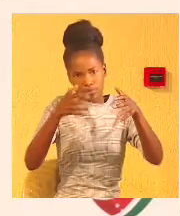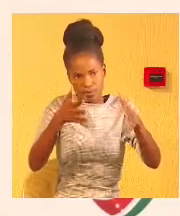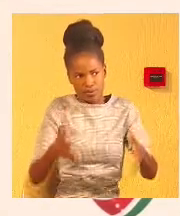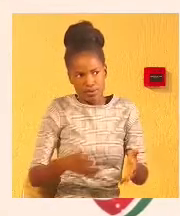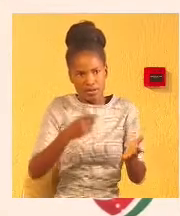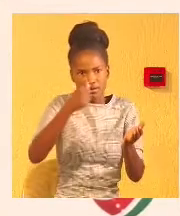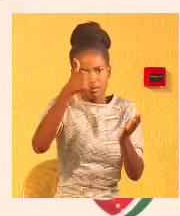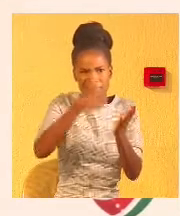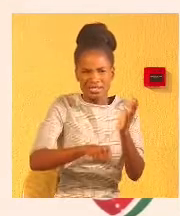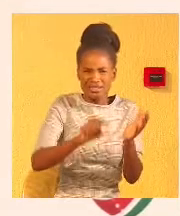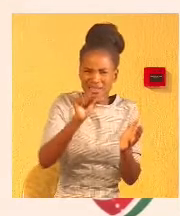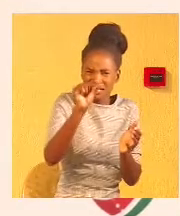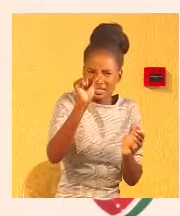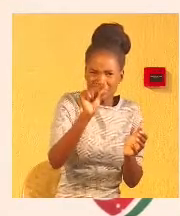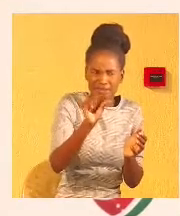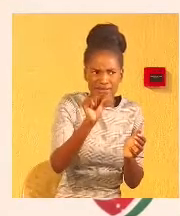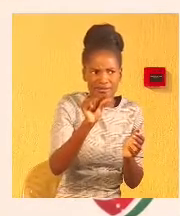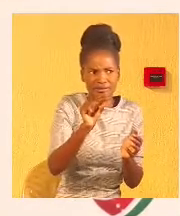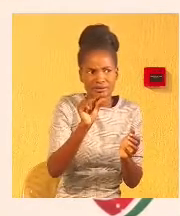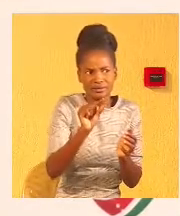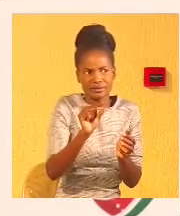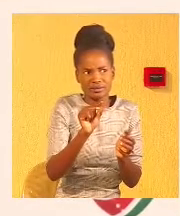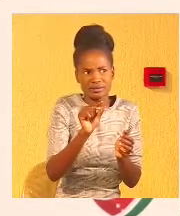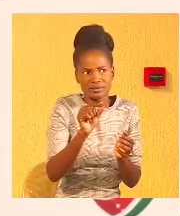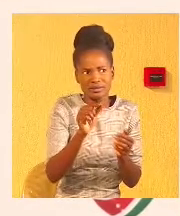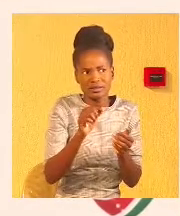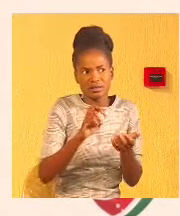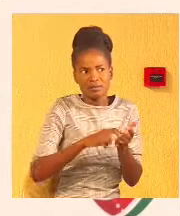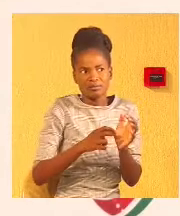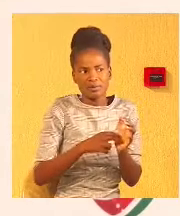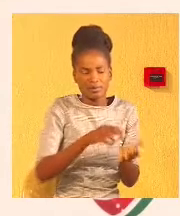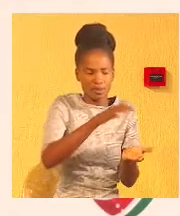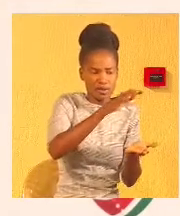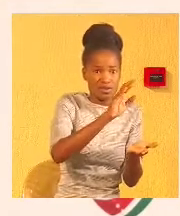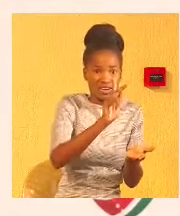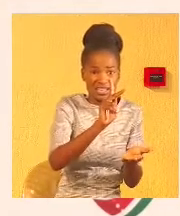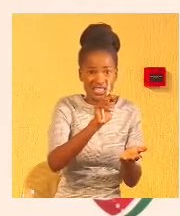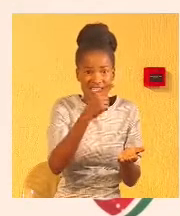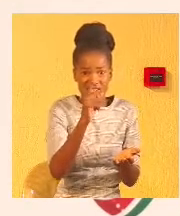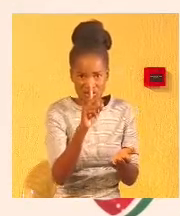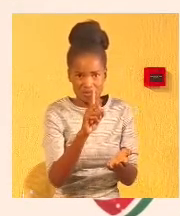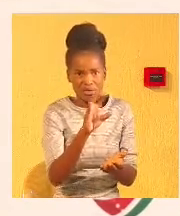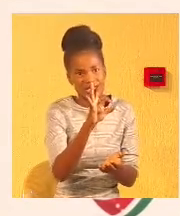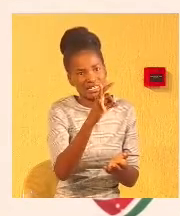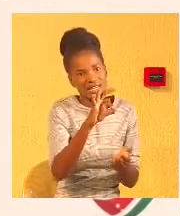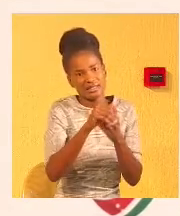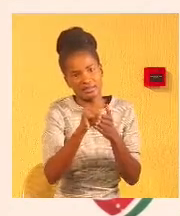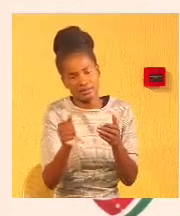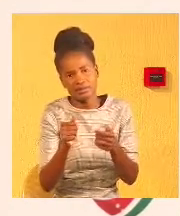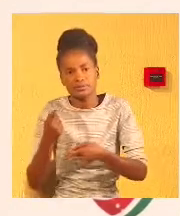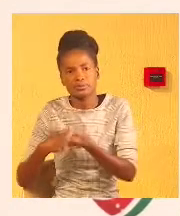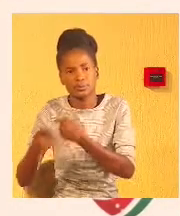gone down by sometimes up to $9 per kg. So that already put